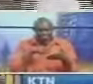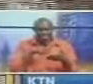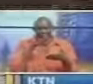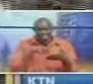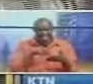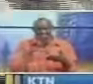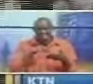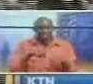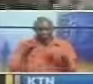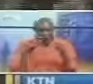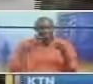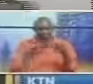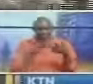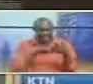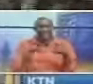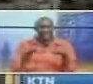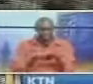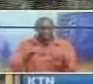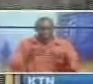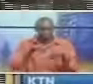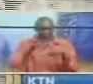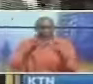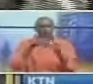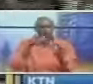while marching in crisp order.